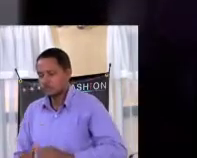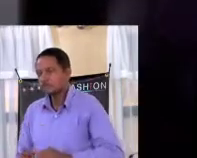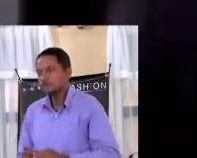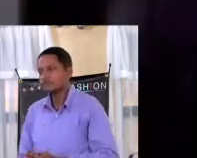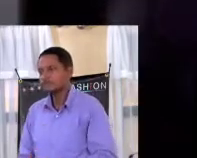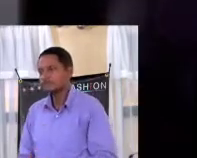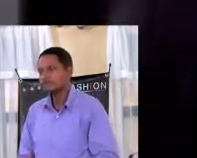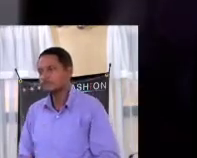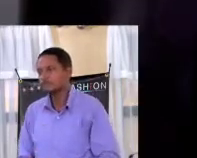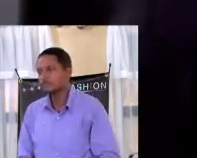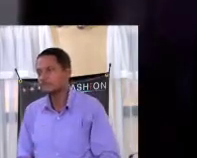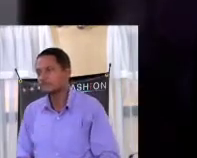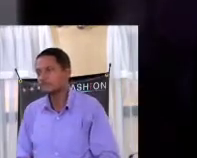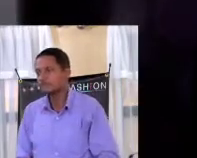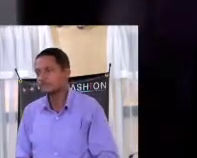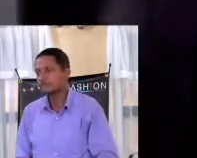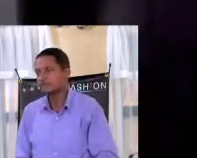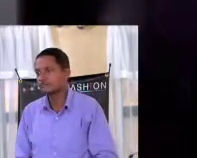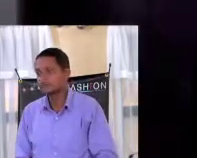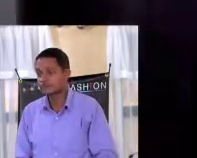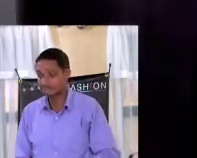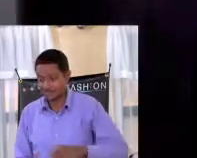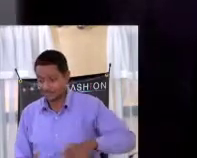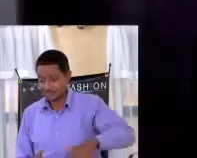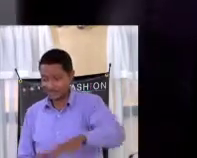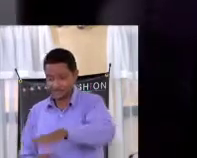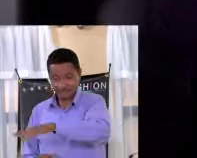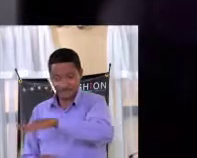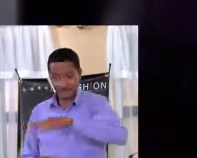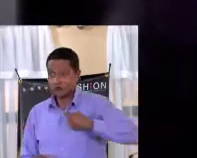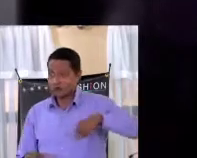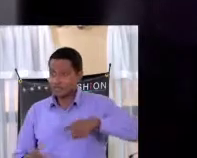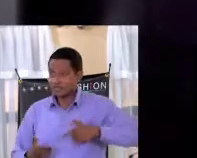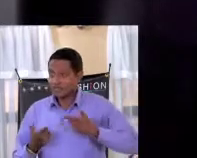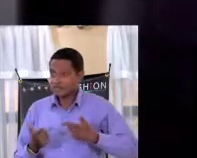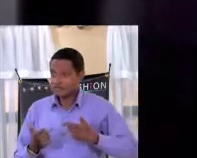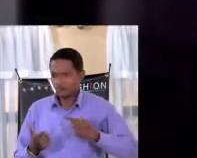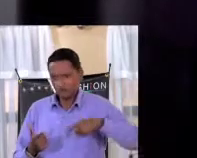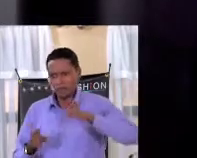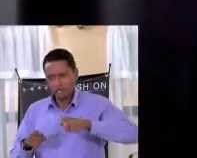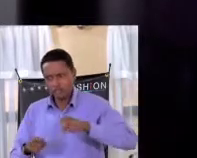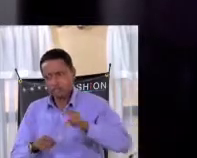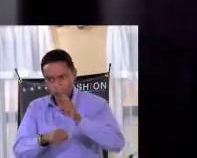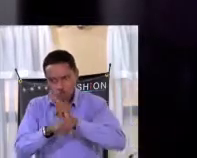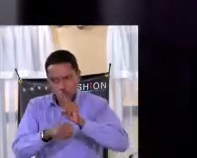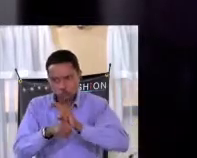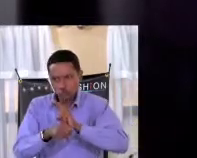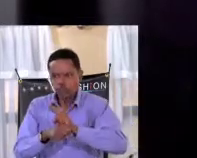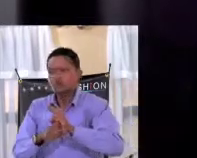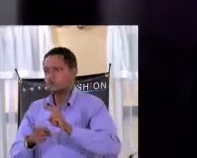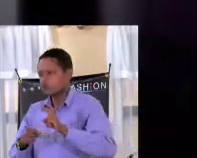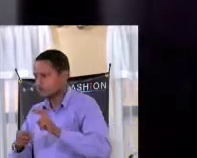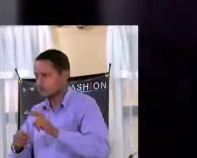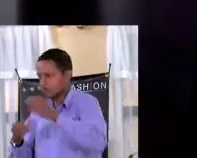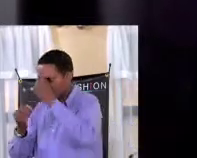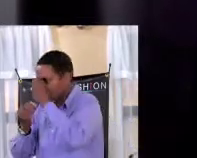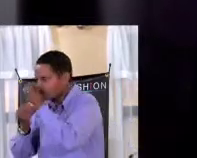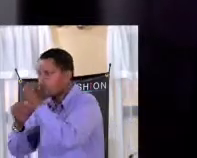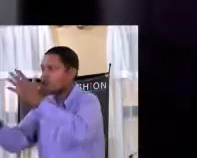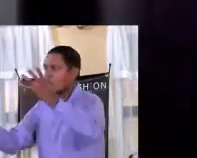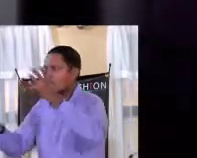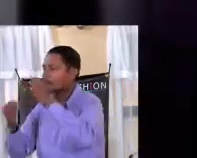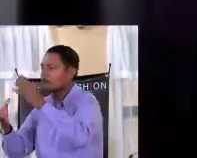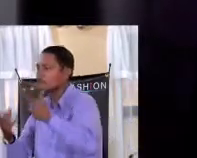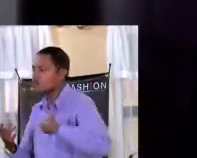It is very special, this plural space that we live in. And we need to utilize that to inform all of what we do